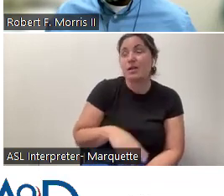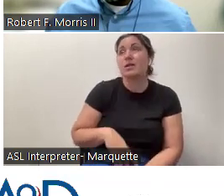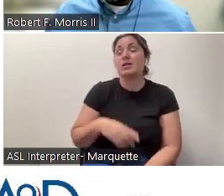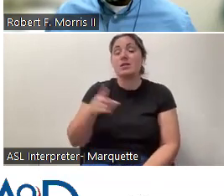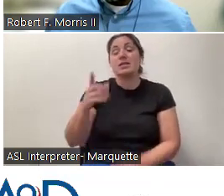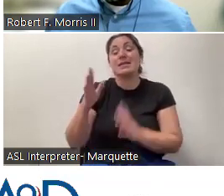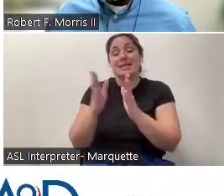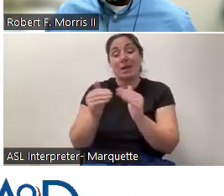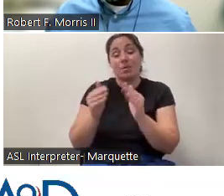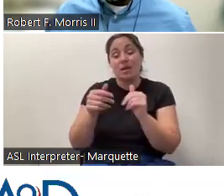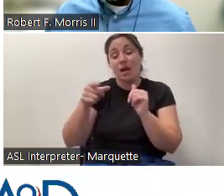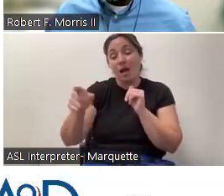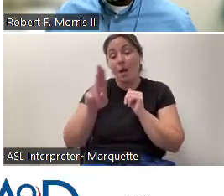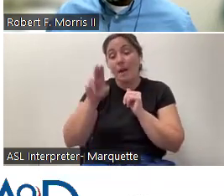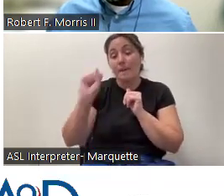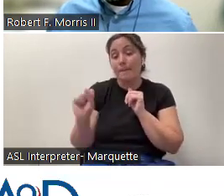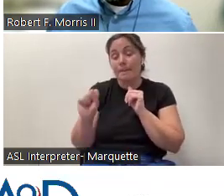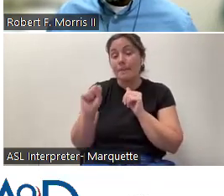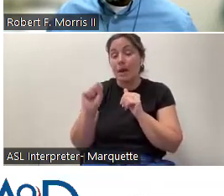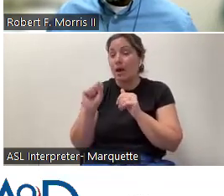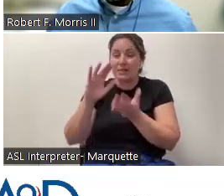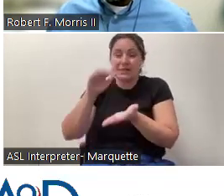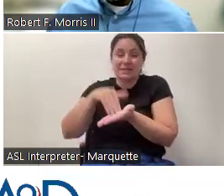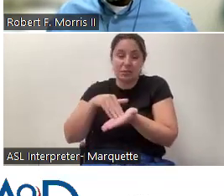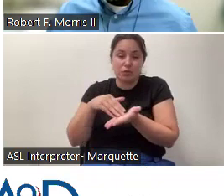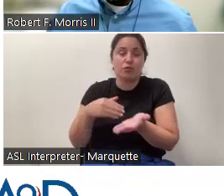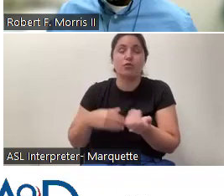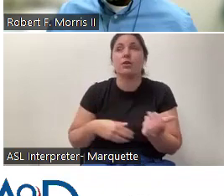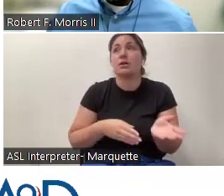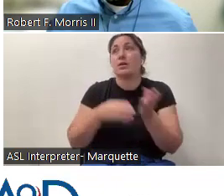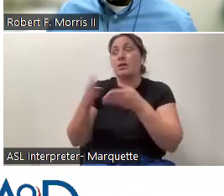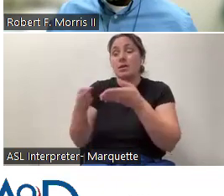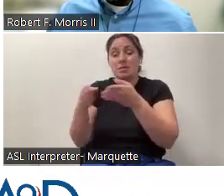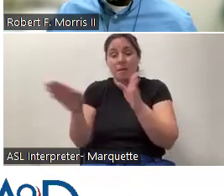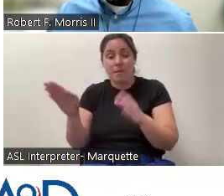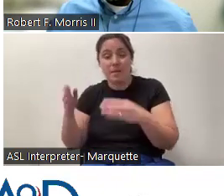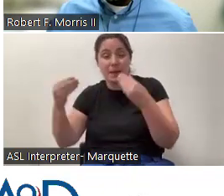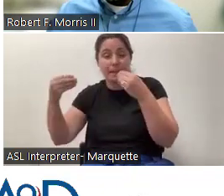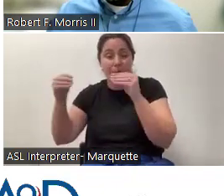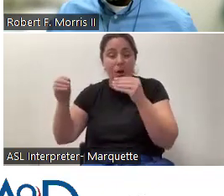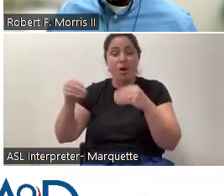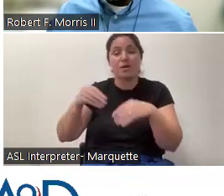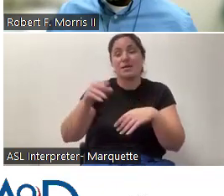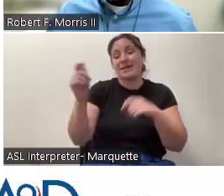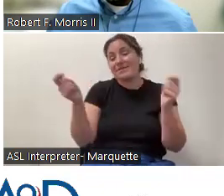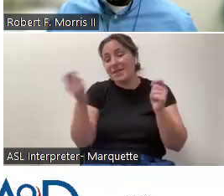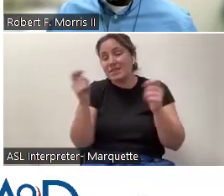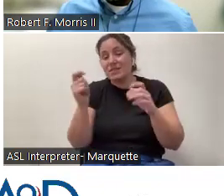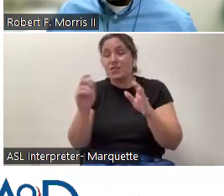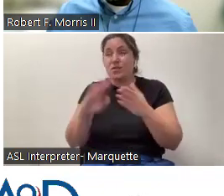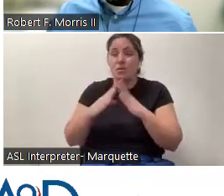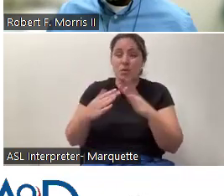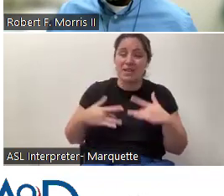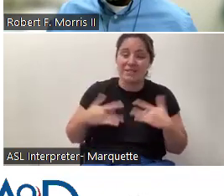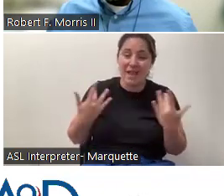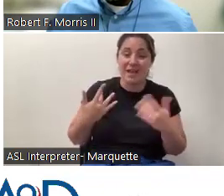downtown bus transit center, public market, community events and festivals. Couple of